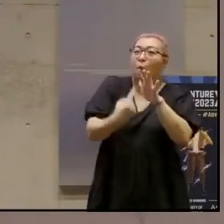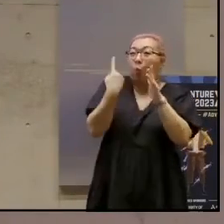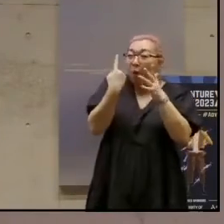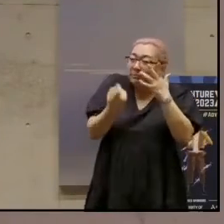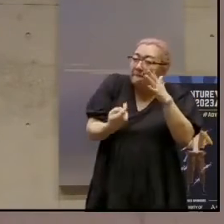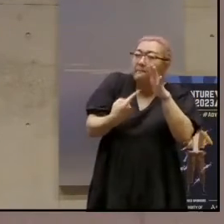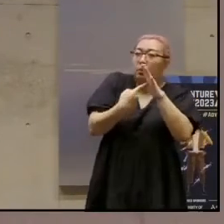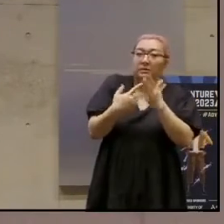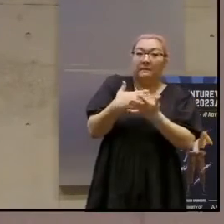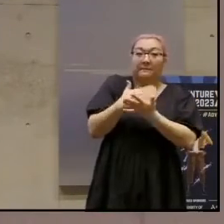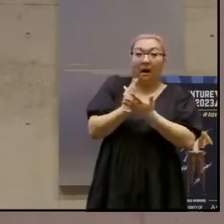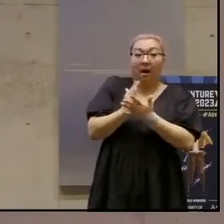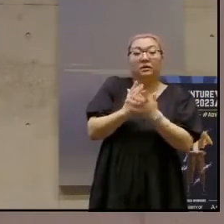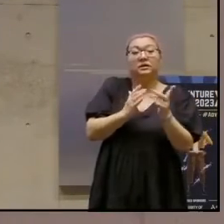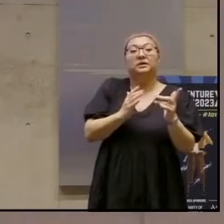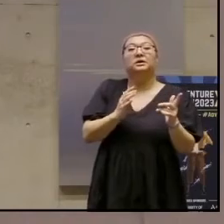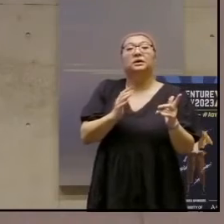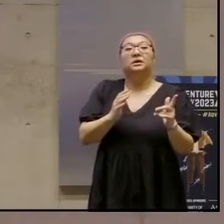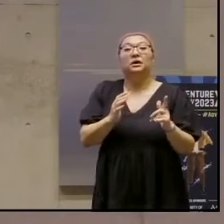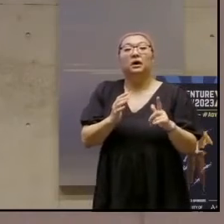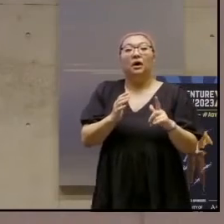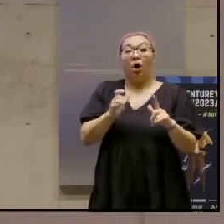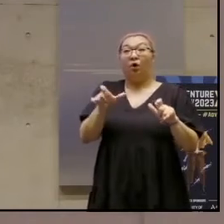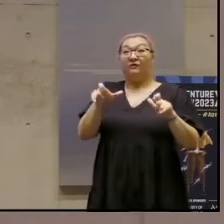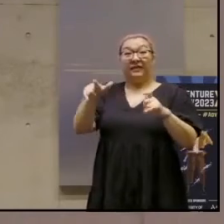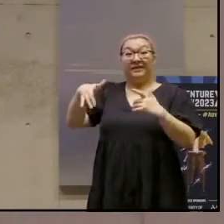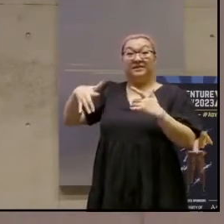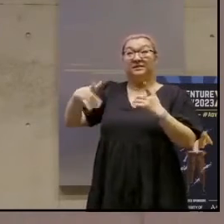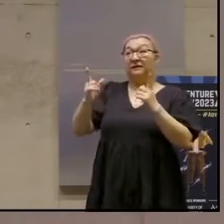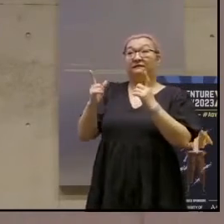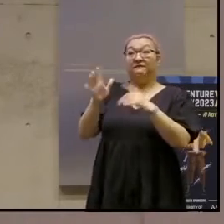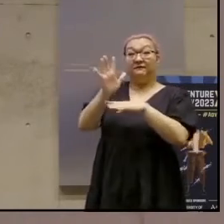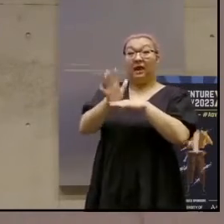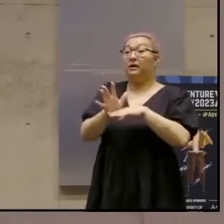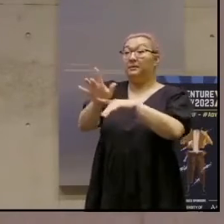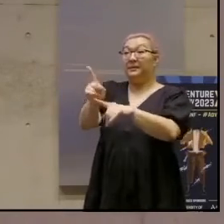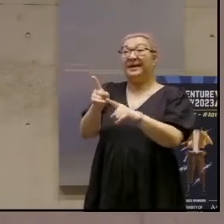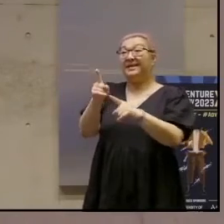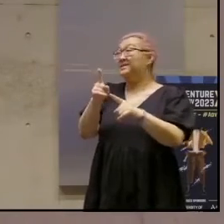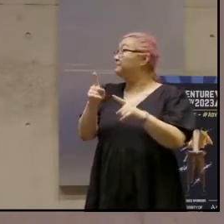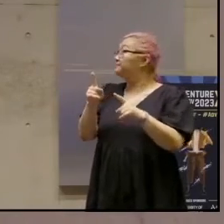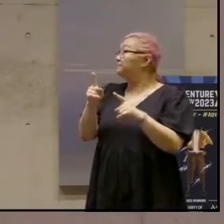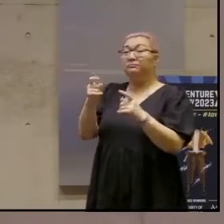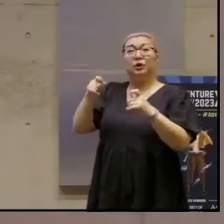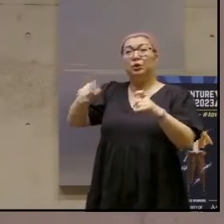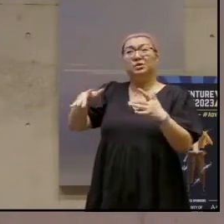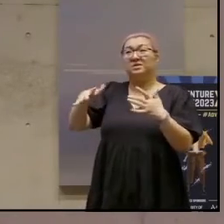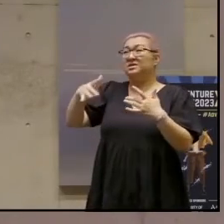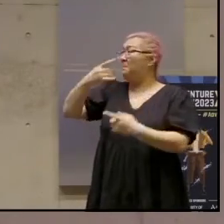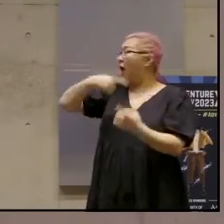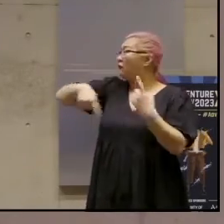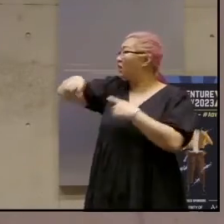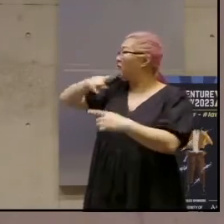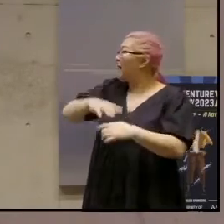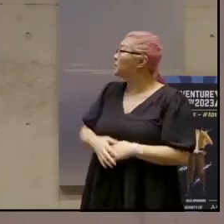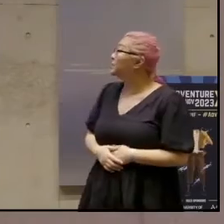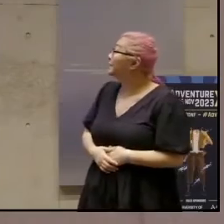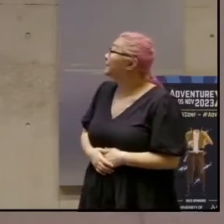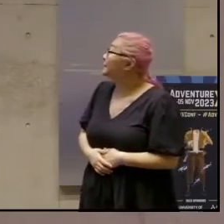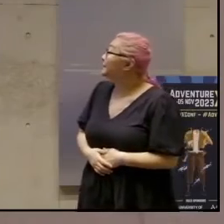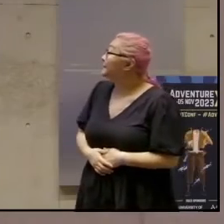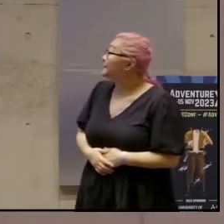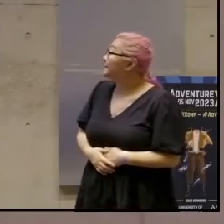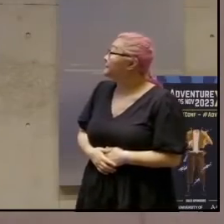where they meet means what they can say when they can say it. You can spiral around a whole bunch of other shit. Amadeus is